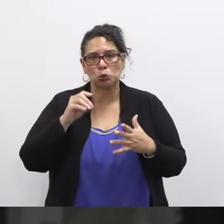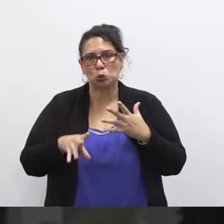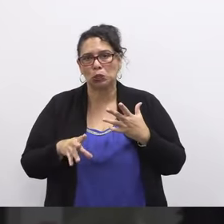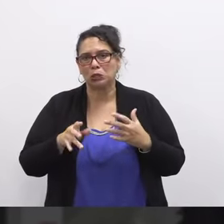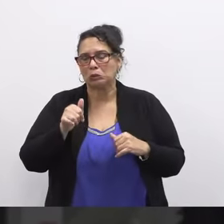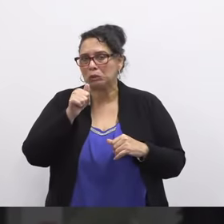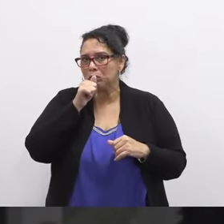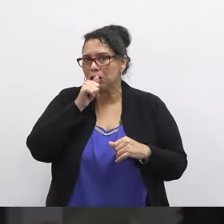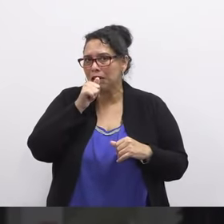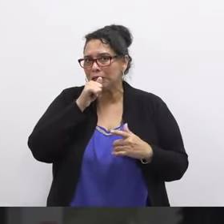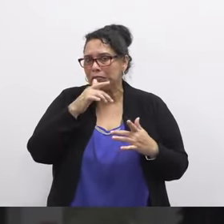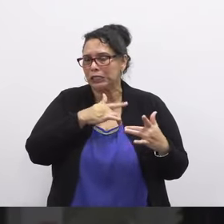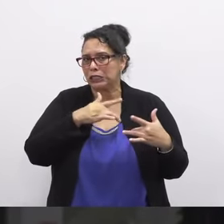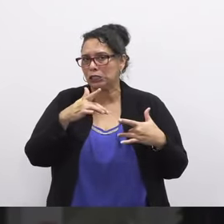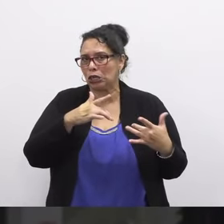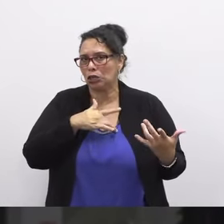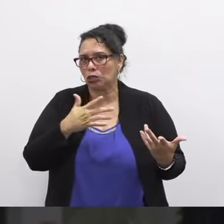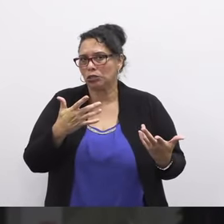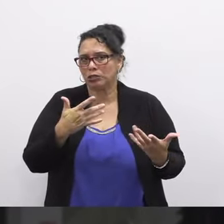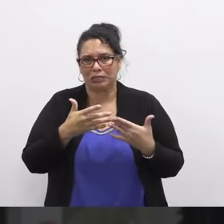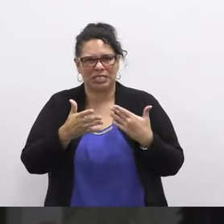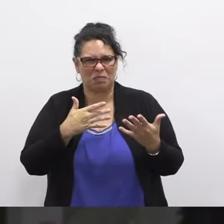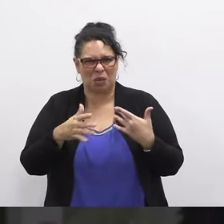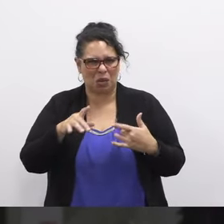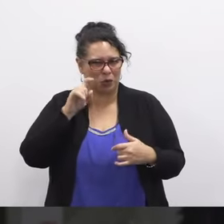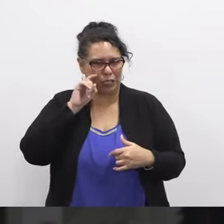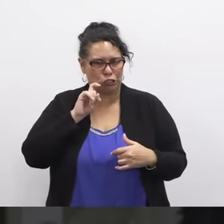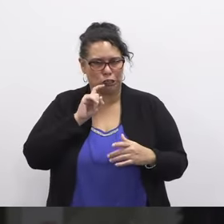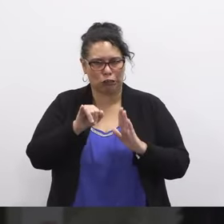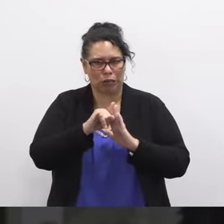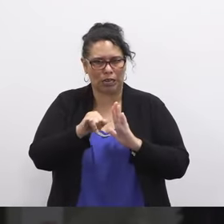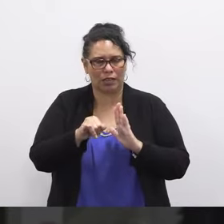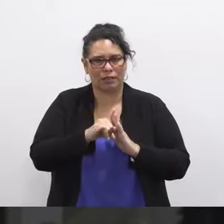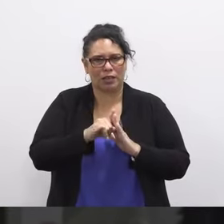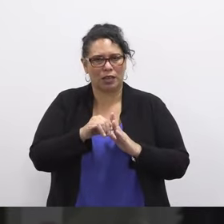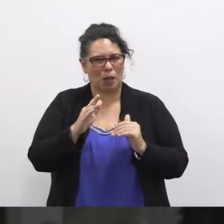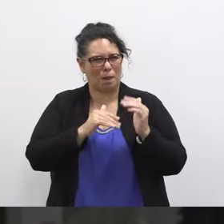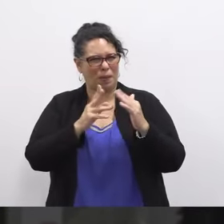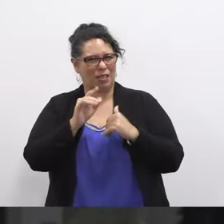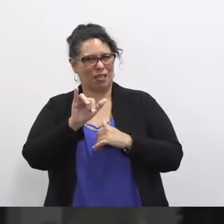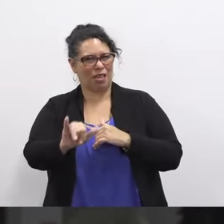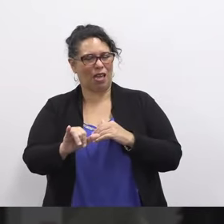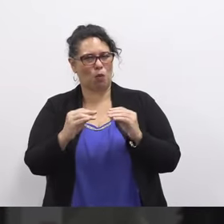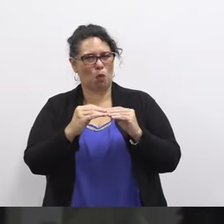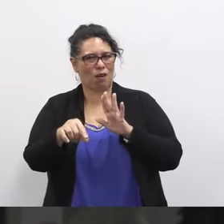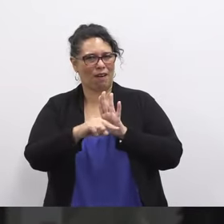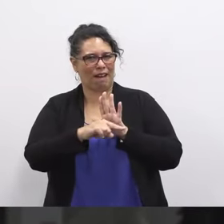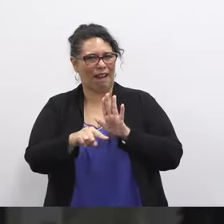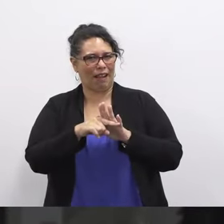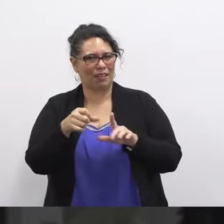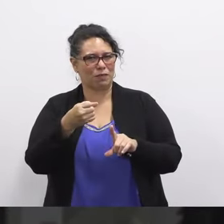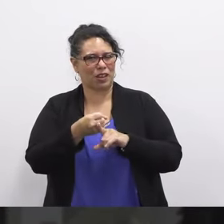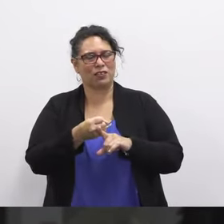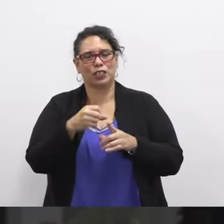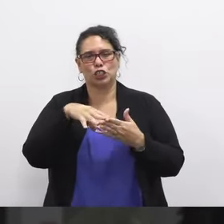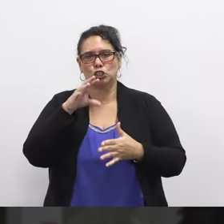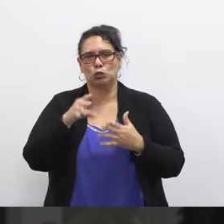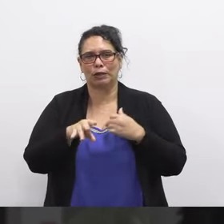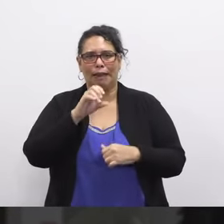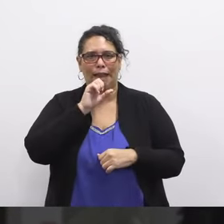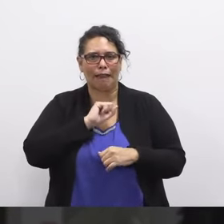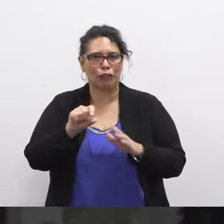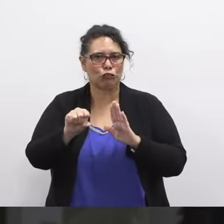concern, irrespective of their gender identity, building a co-ed locker room would have more negative impact on students of any age, grade, or